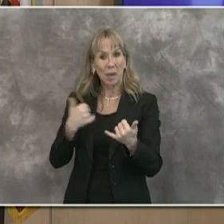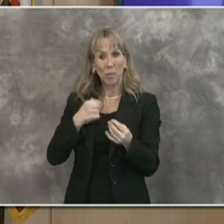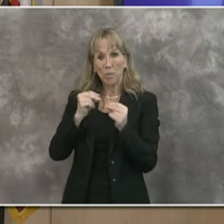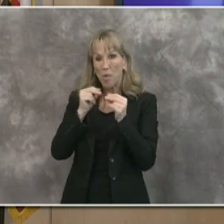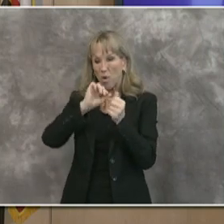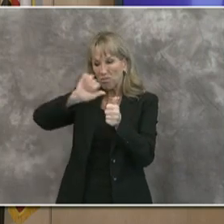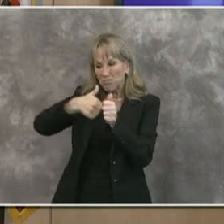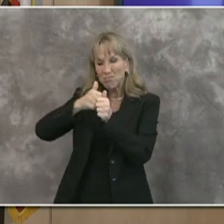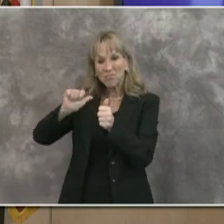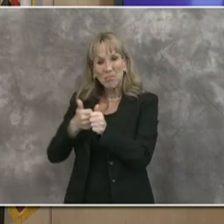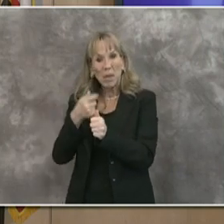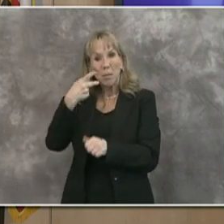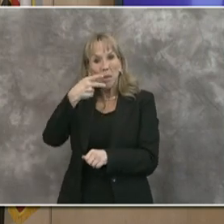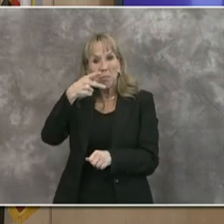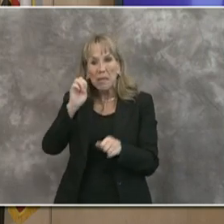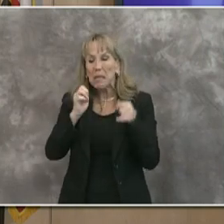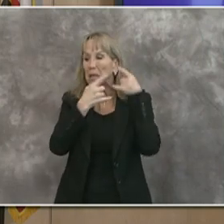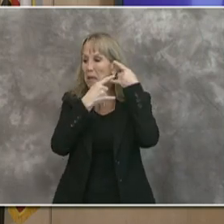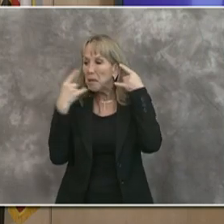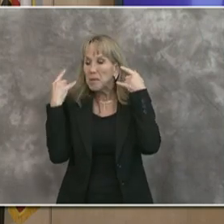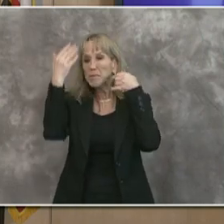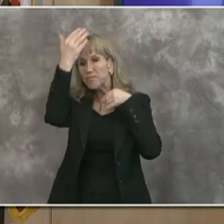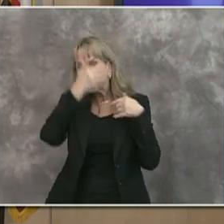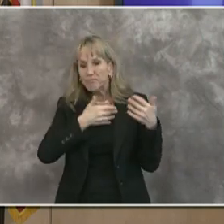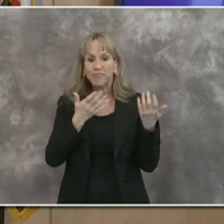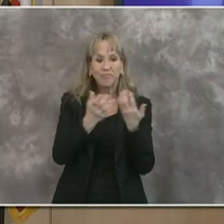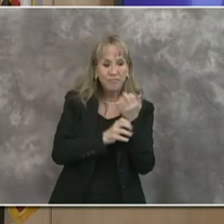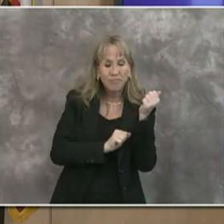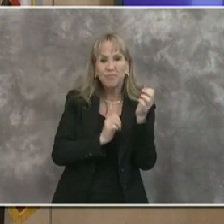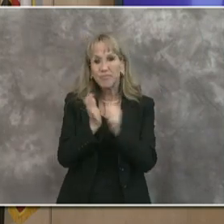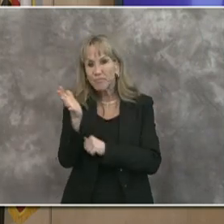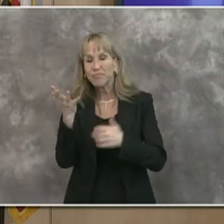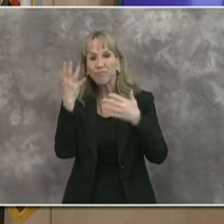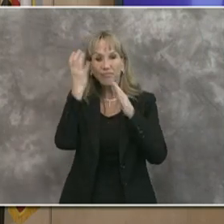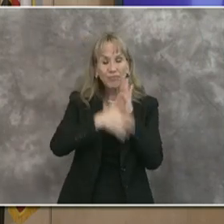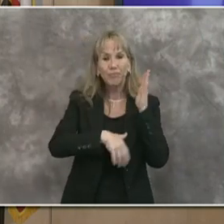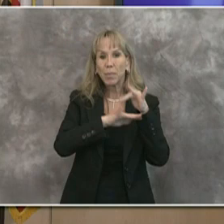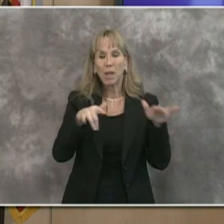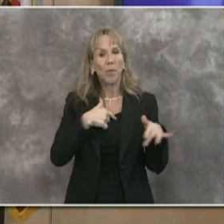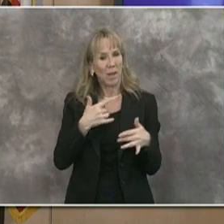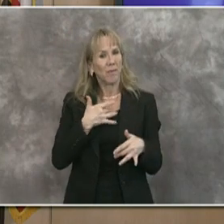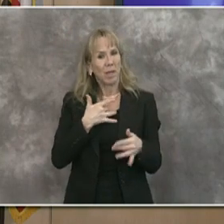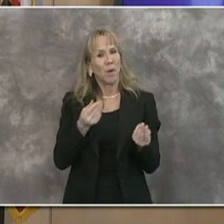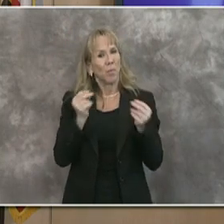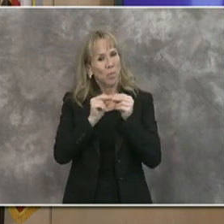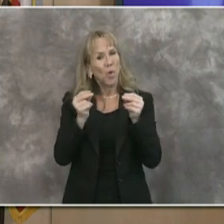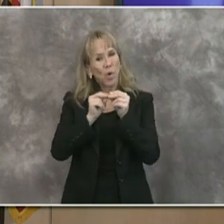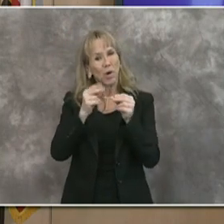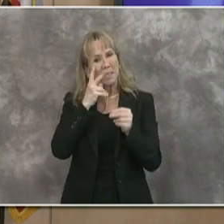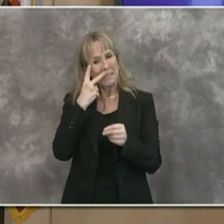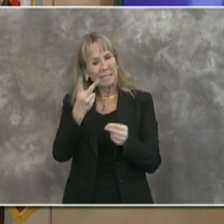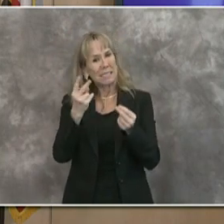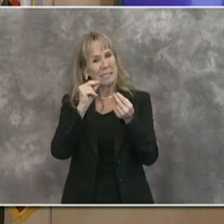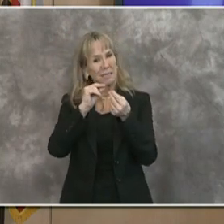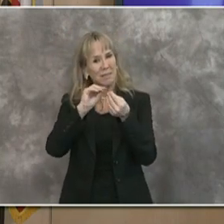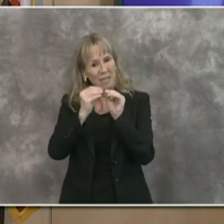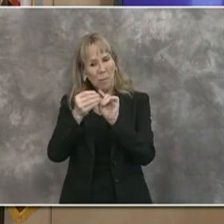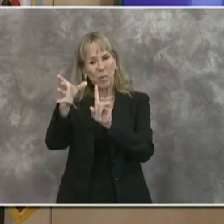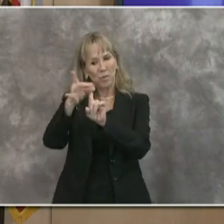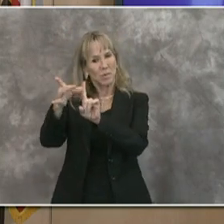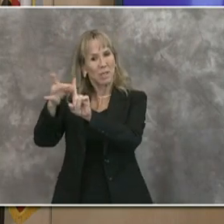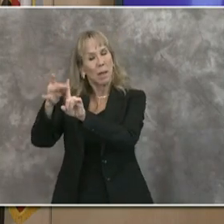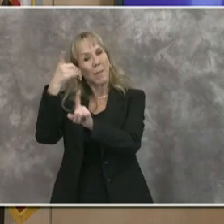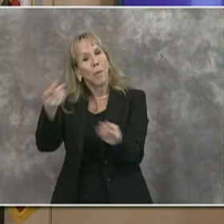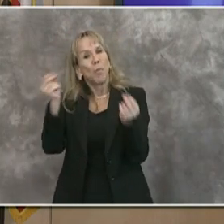of personal protective equipment and components, we believe that the numbers will continue to increase. I think the demand is there. It's just trying